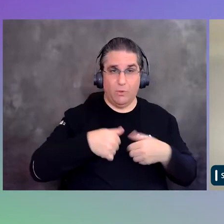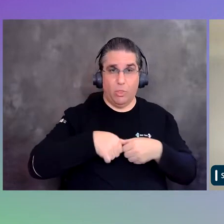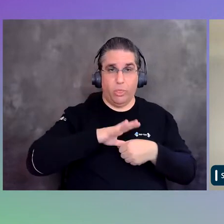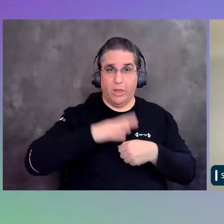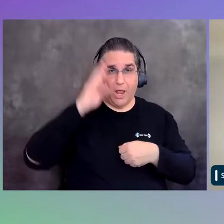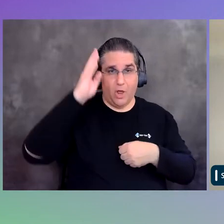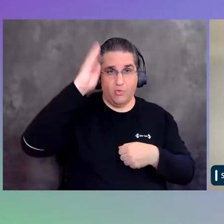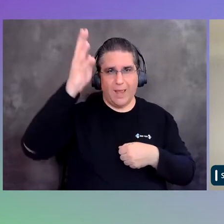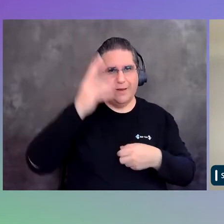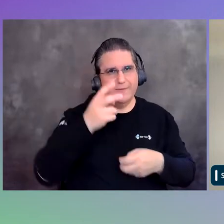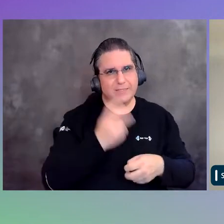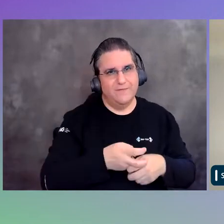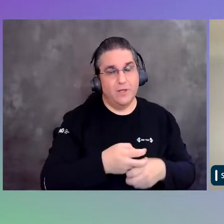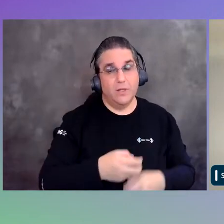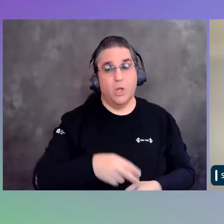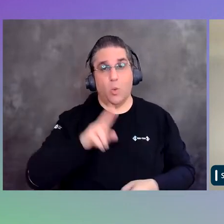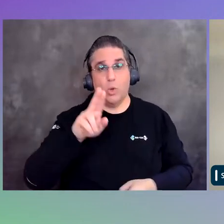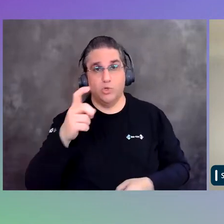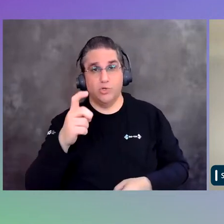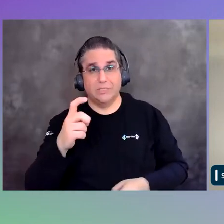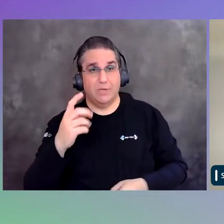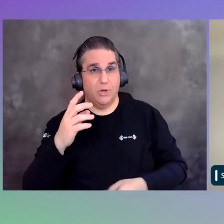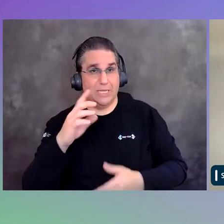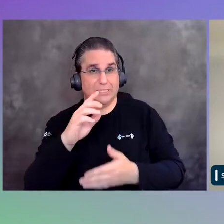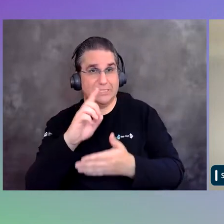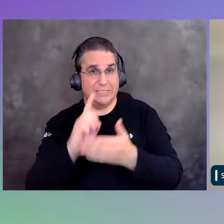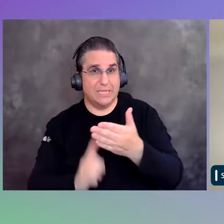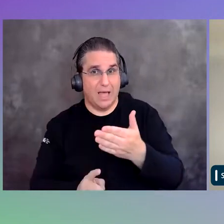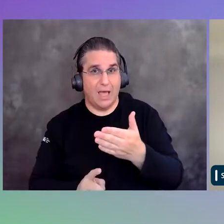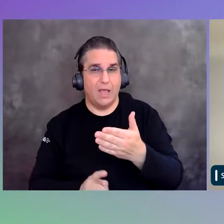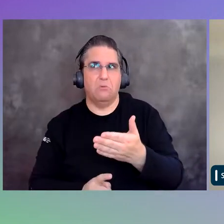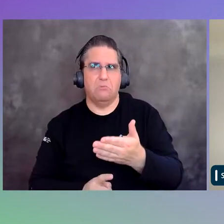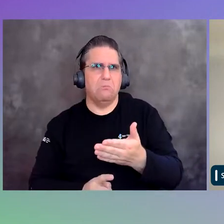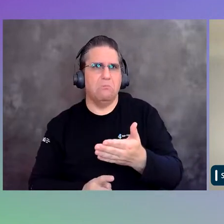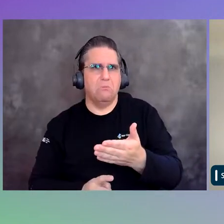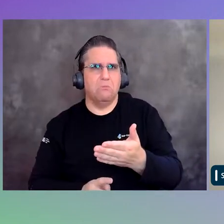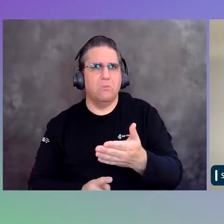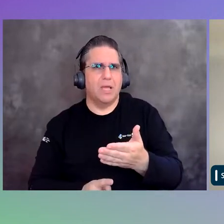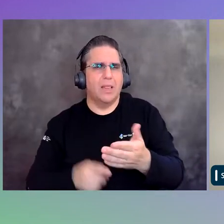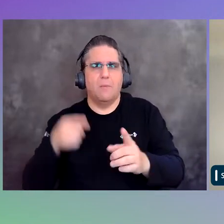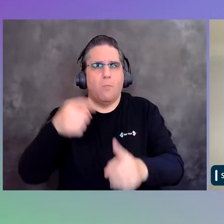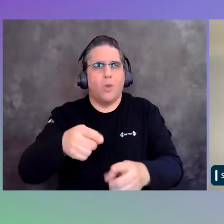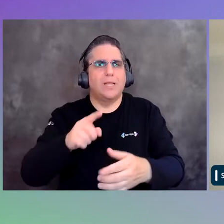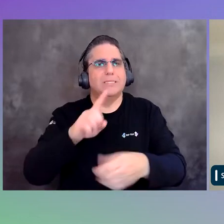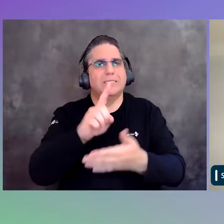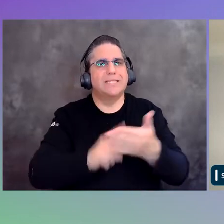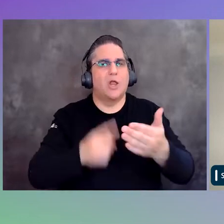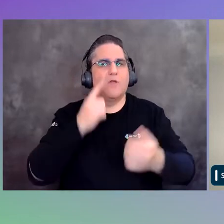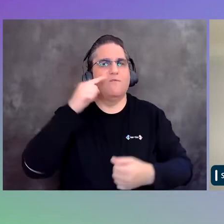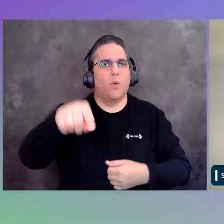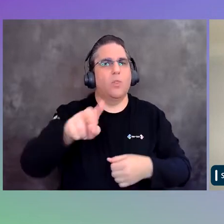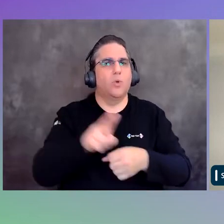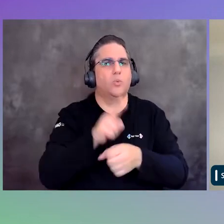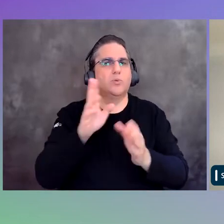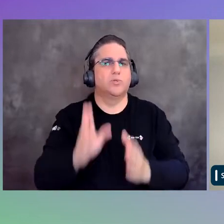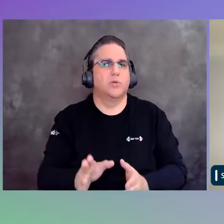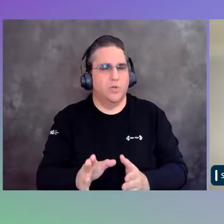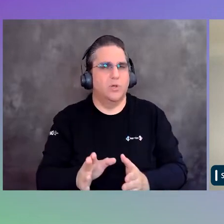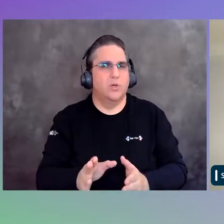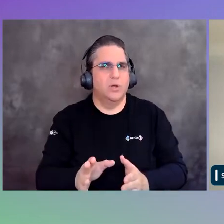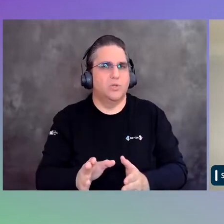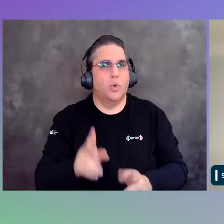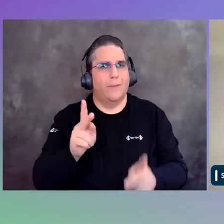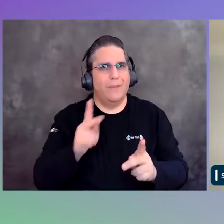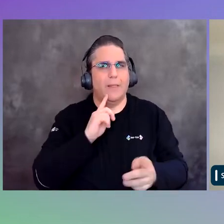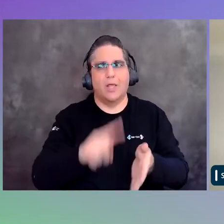user experience design or user experience, it's all about designing for the user. So there's lots of things people can get into. It's user